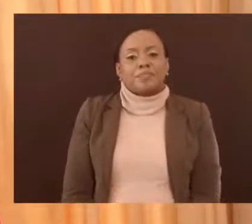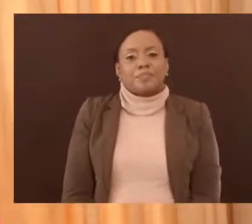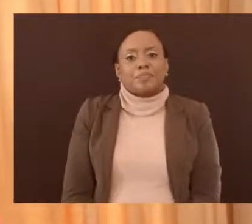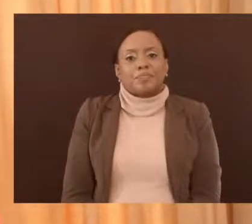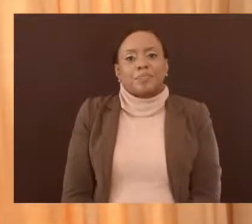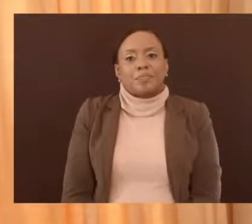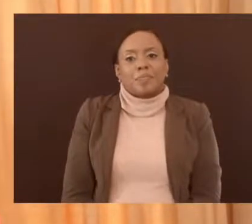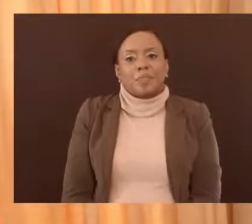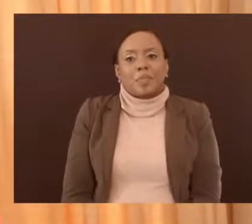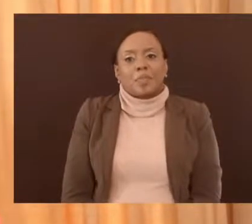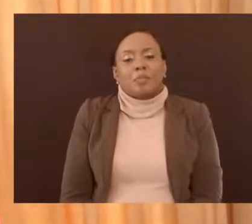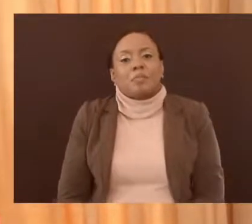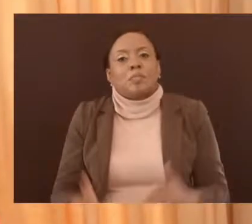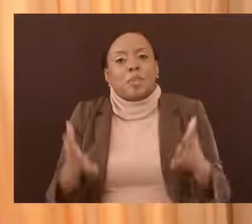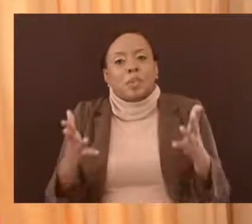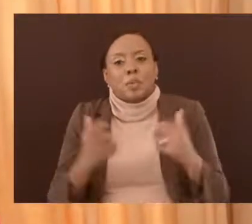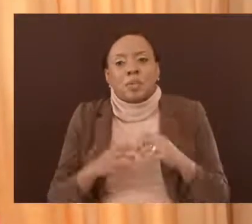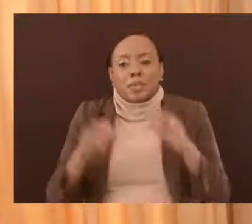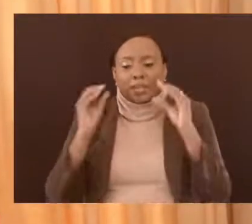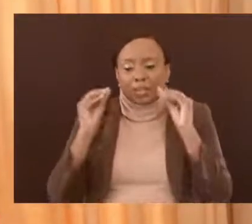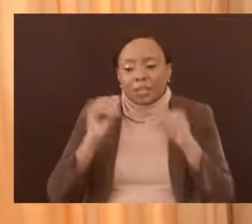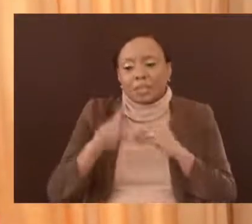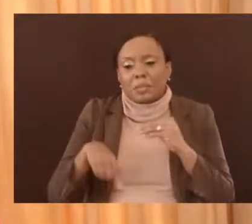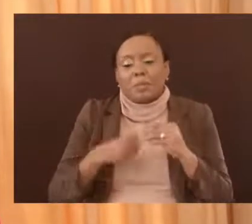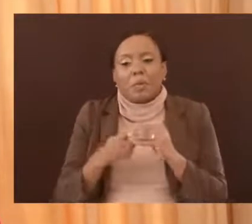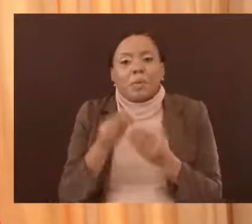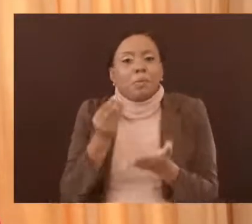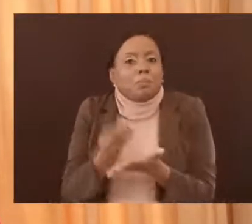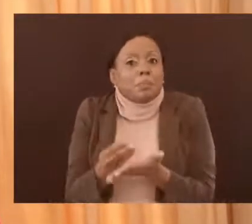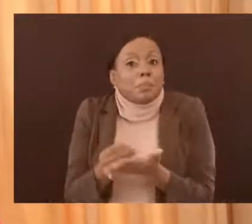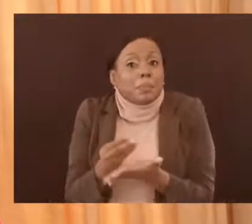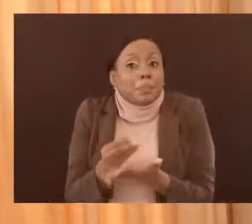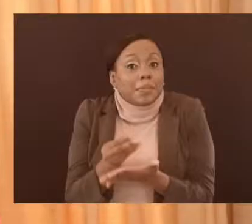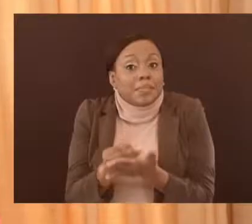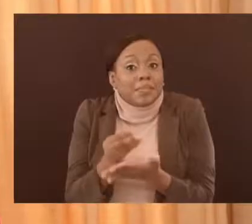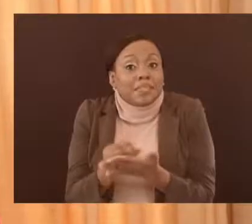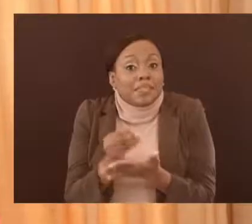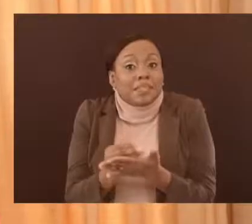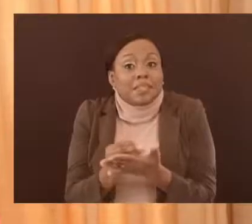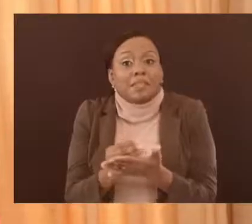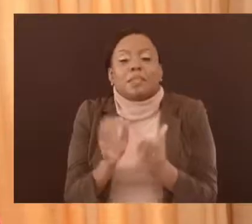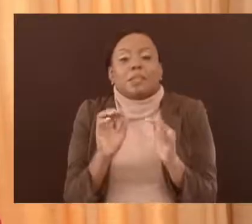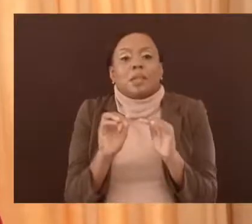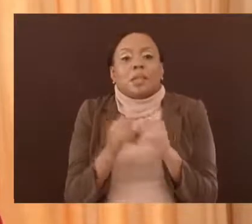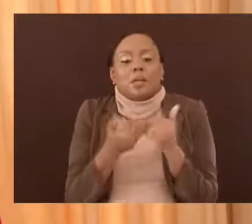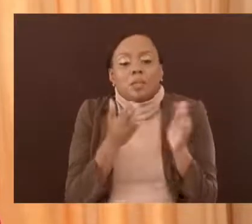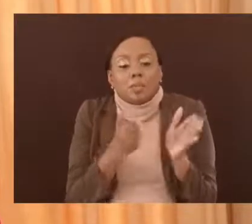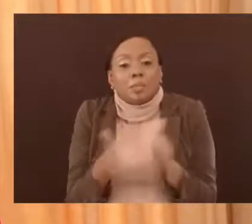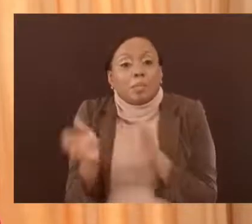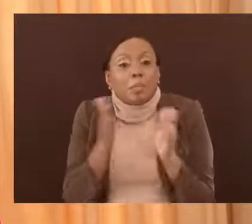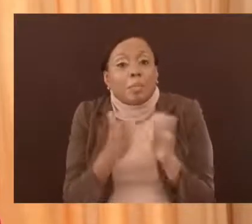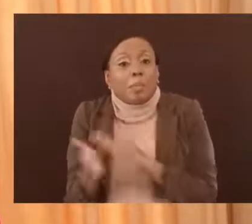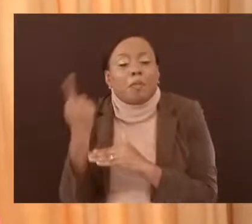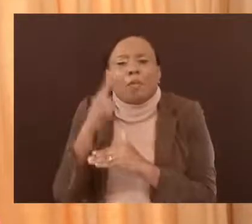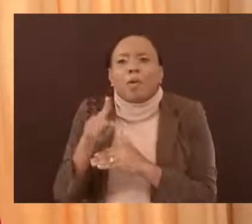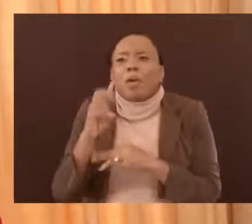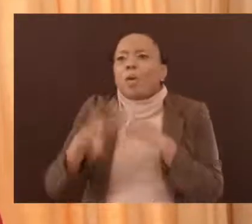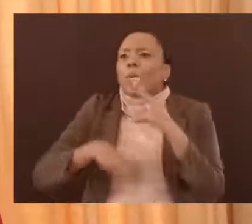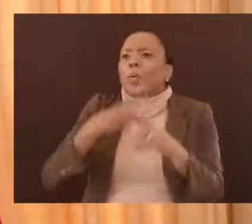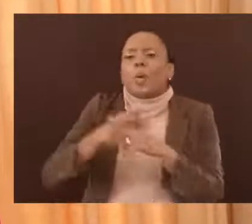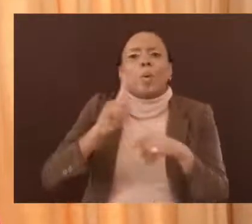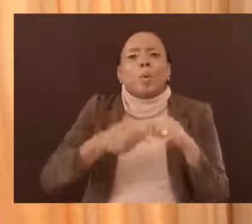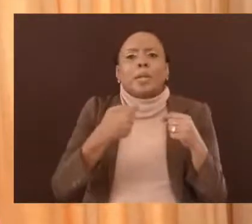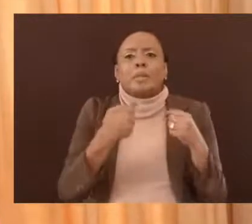at financial literacy and other subjects that are of interest to our young people and that help to prepare them for the world of work. It